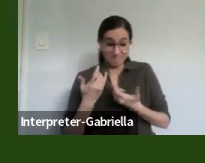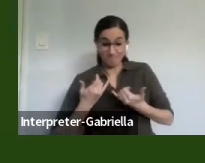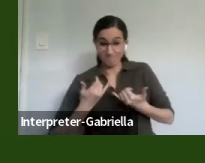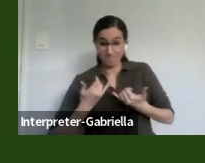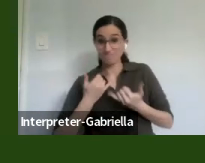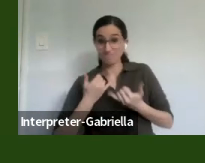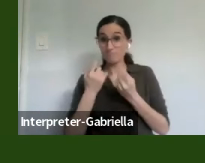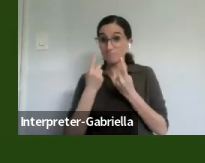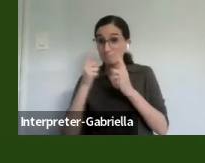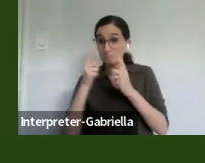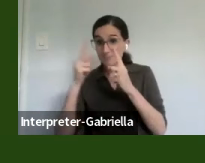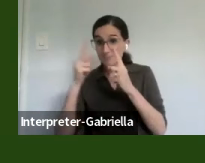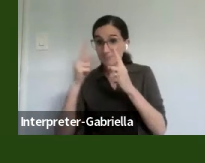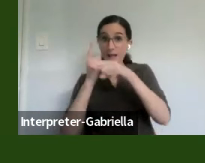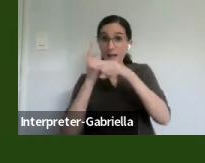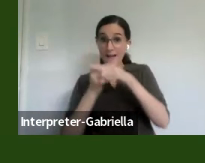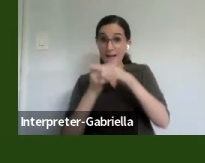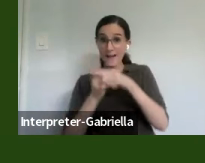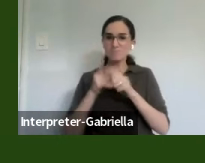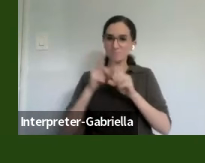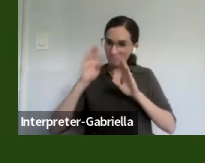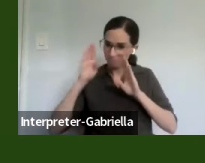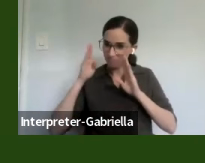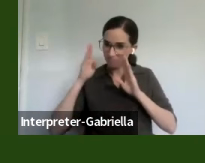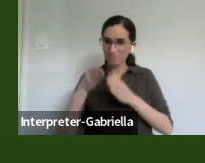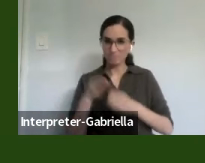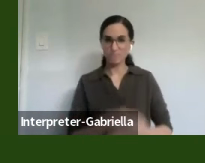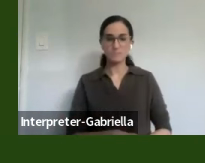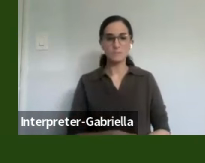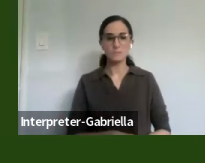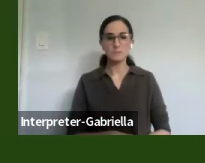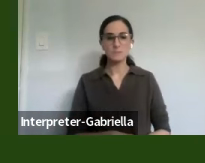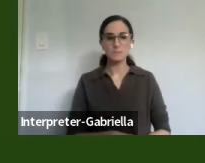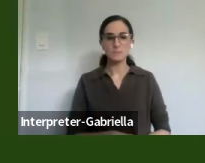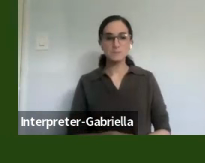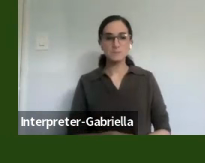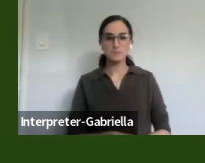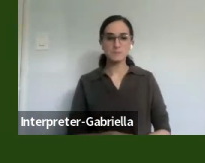fomentar sobre lo que son, o sea, fortalecernos sobre los éxitos actuales que tenemos.